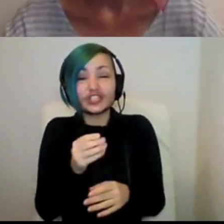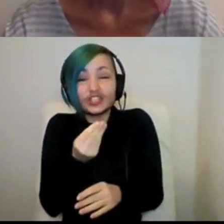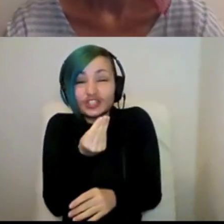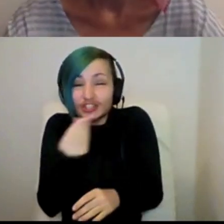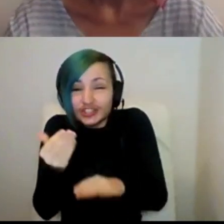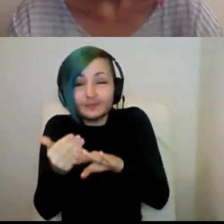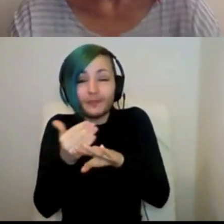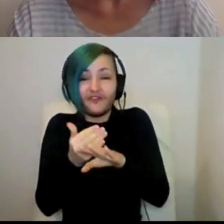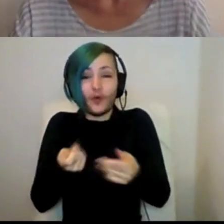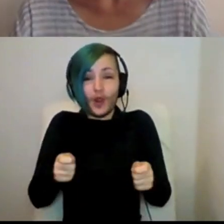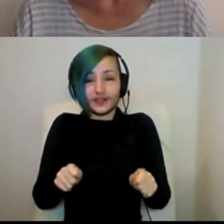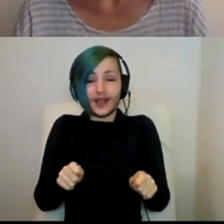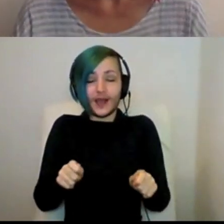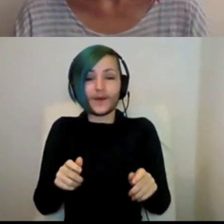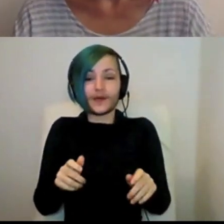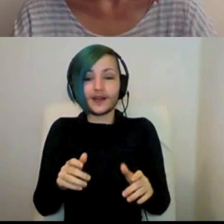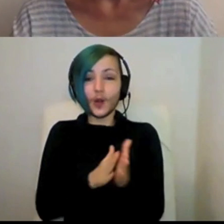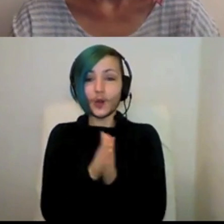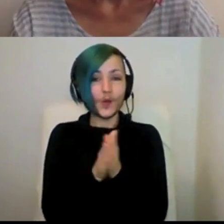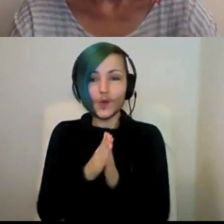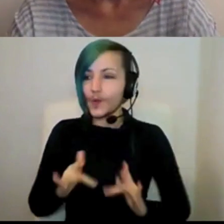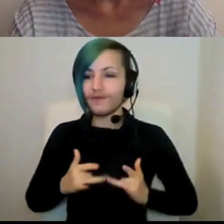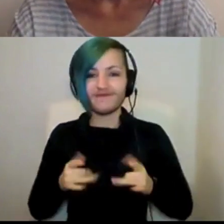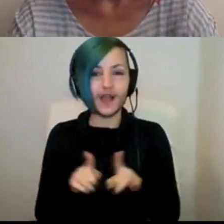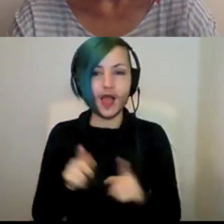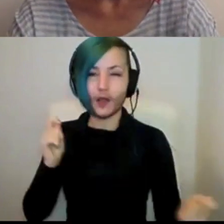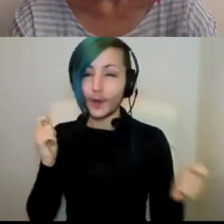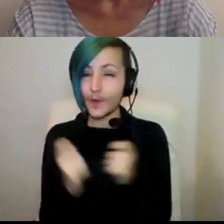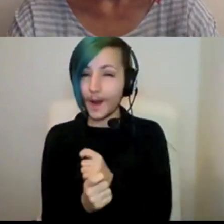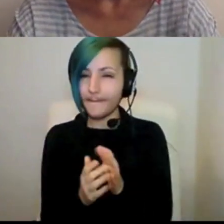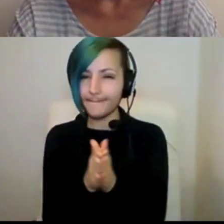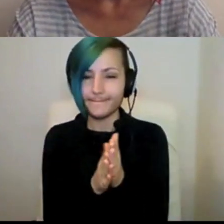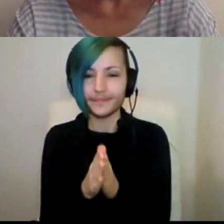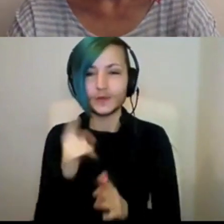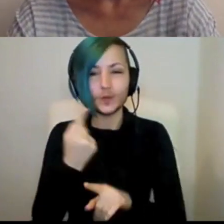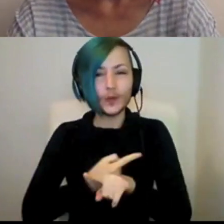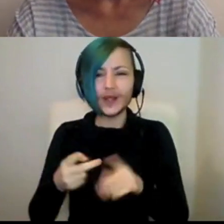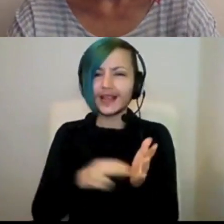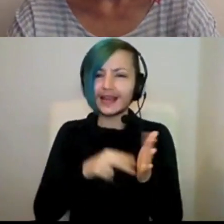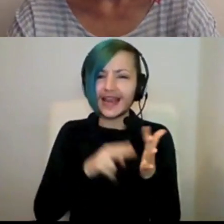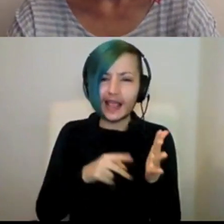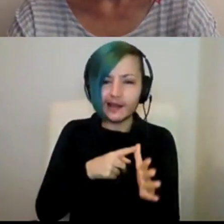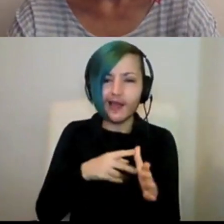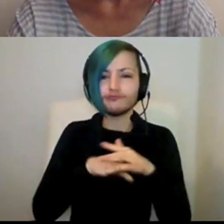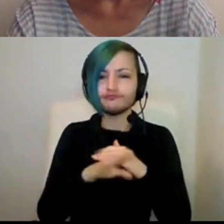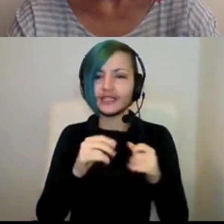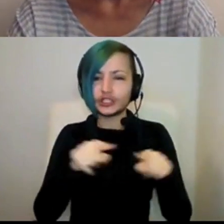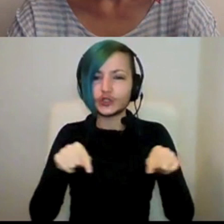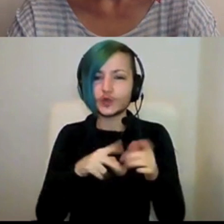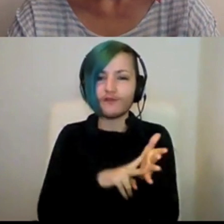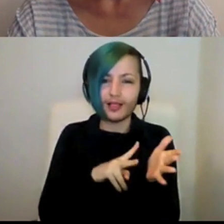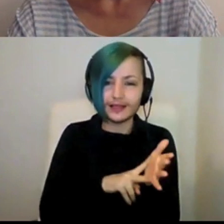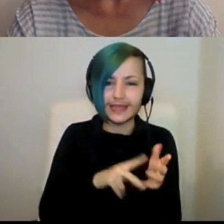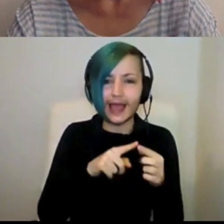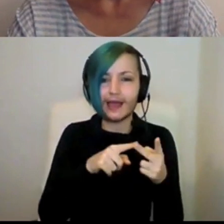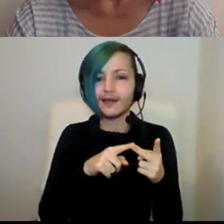down, it felt like everything had changed. It felt like, you know, there was a week where Nana was at Studio Voltaire, Into